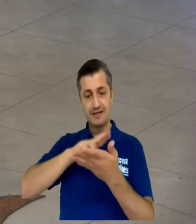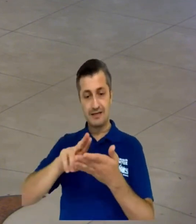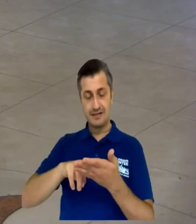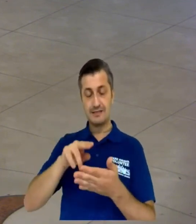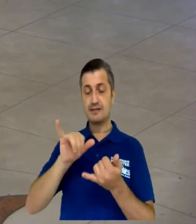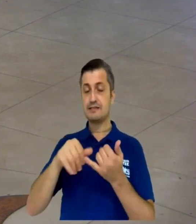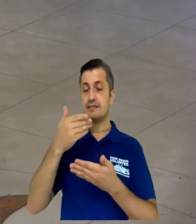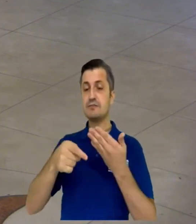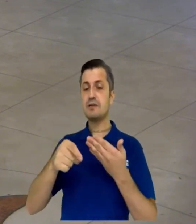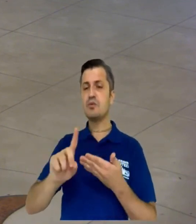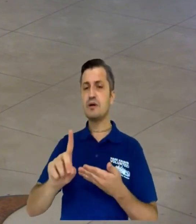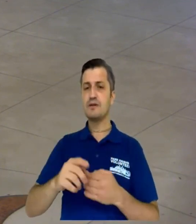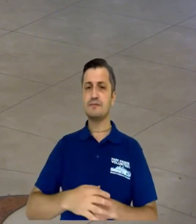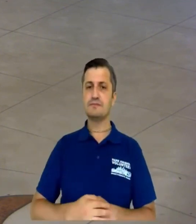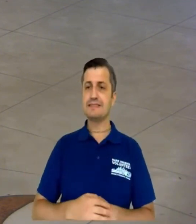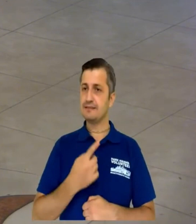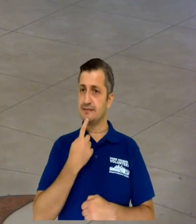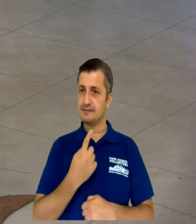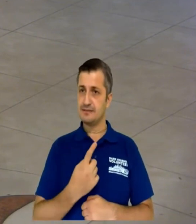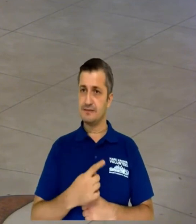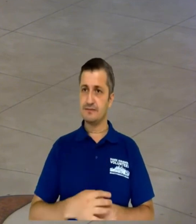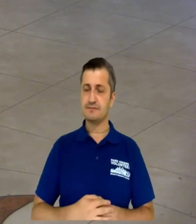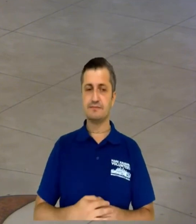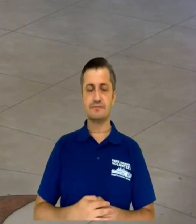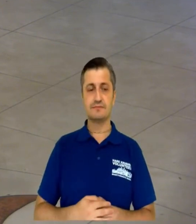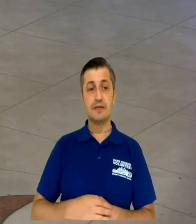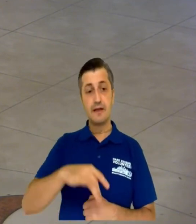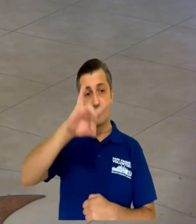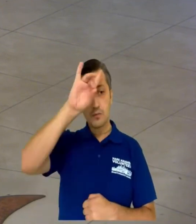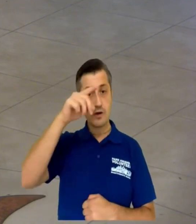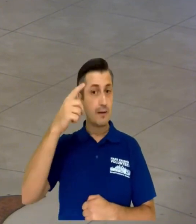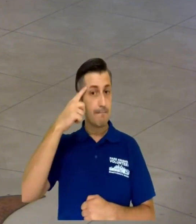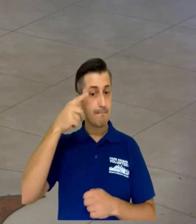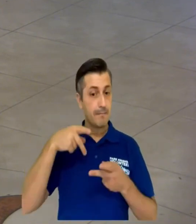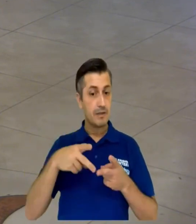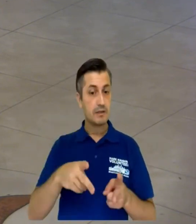And he says that the mentality of the demoniac person is that so